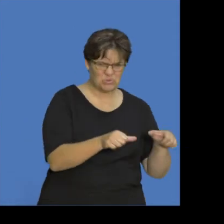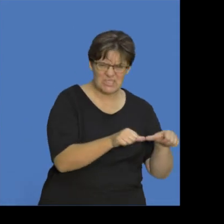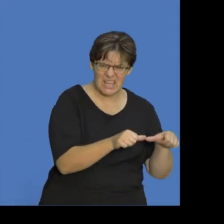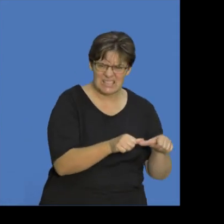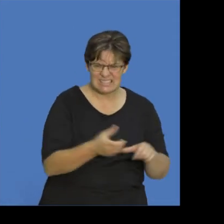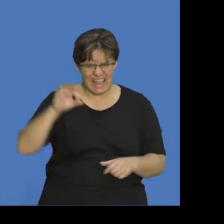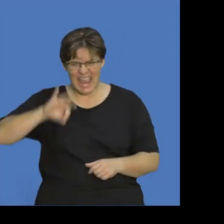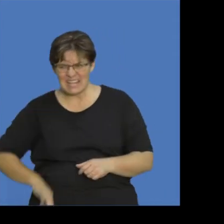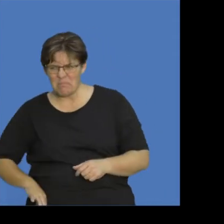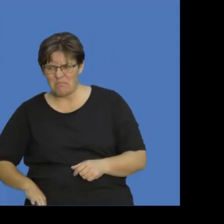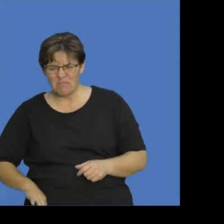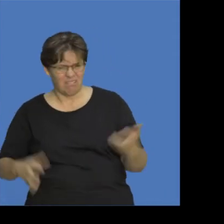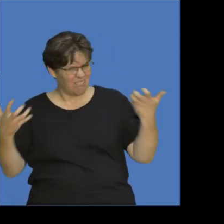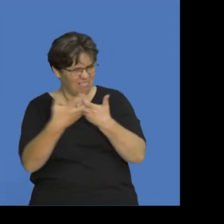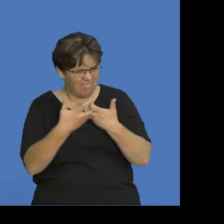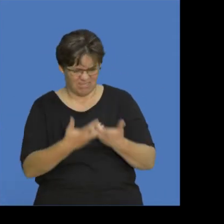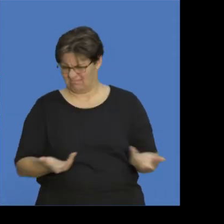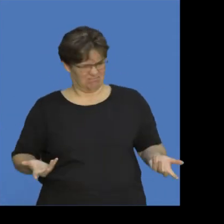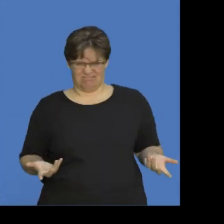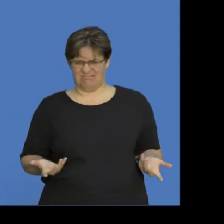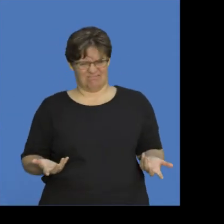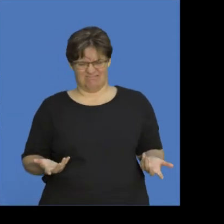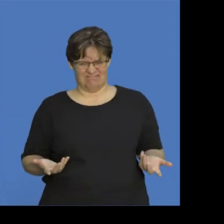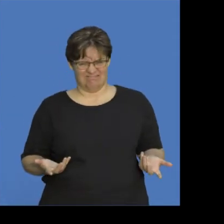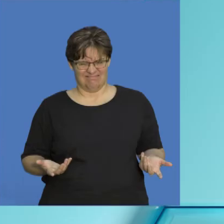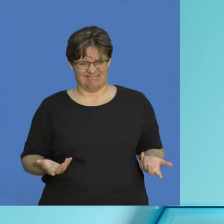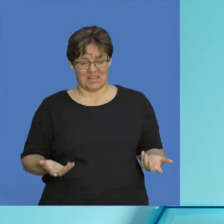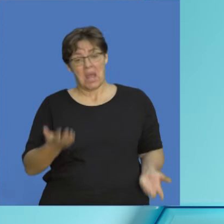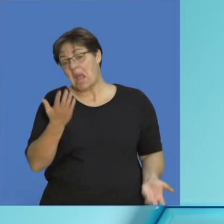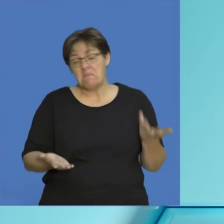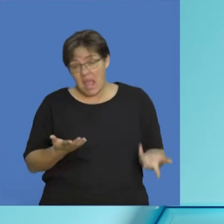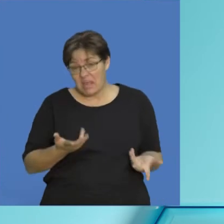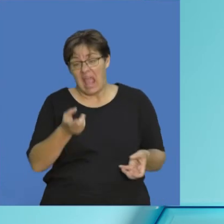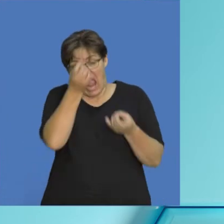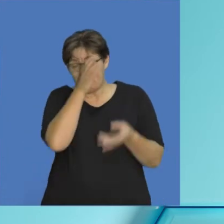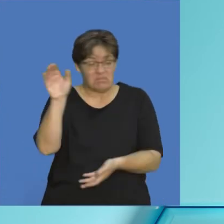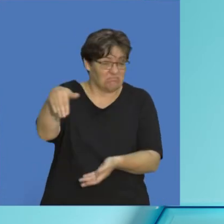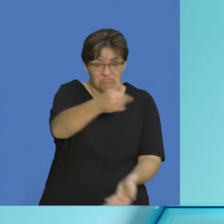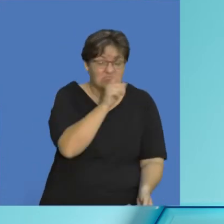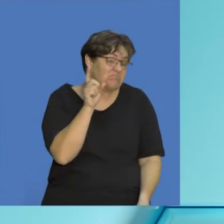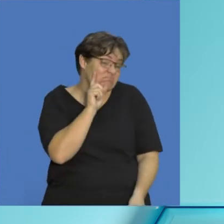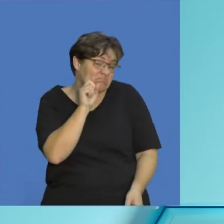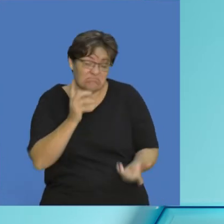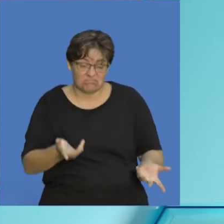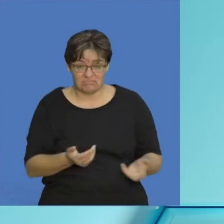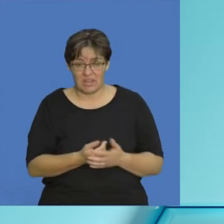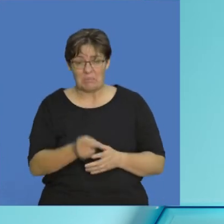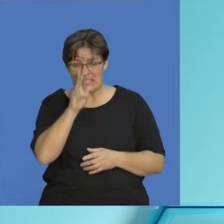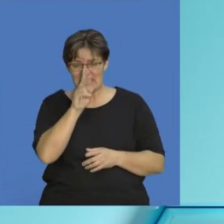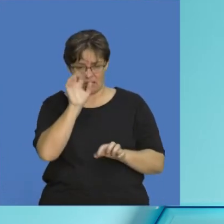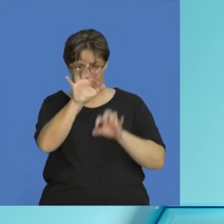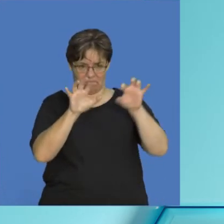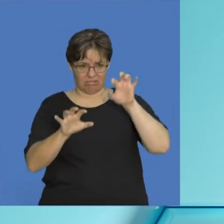make. Really? I don't think there's correlation by just looking, but maybe you can collect data and test